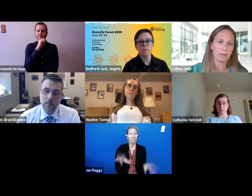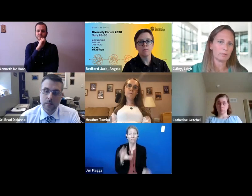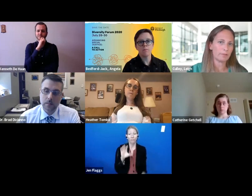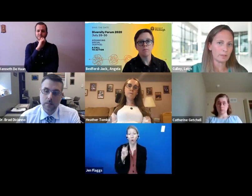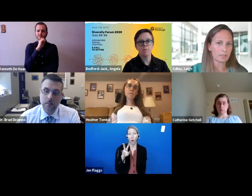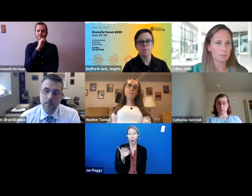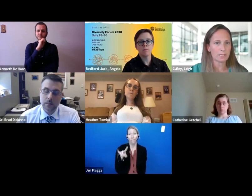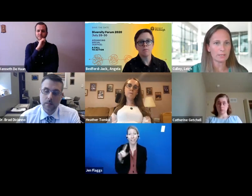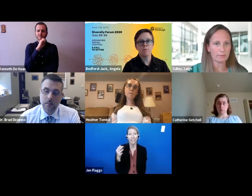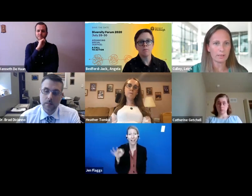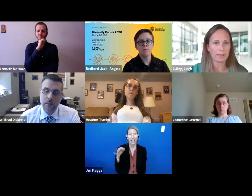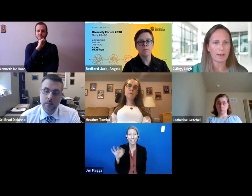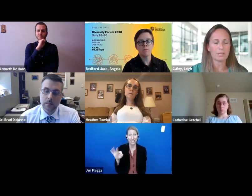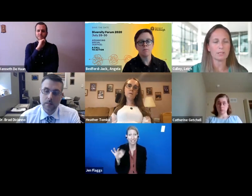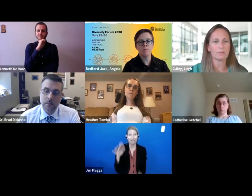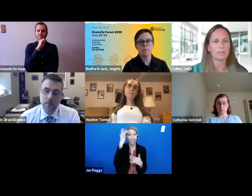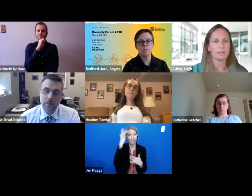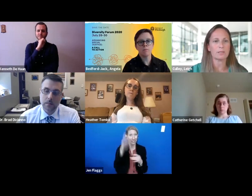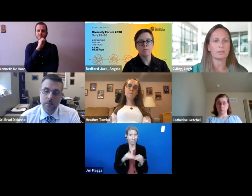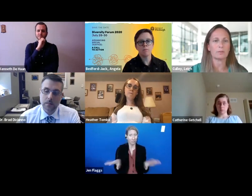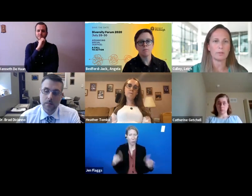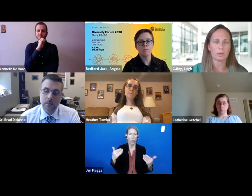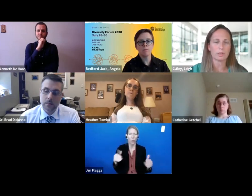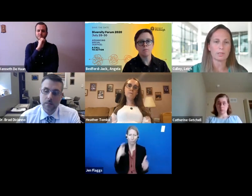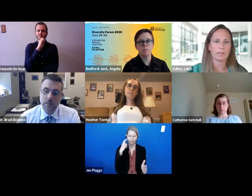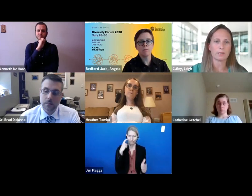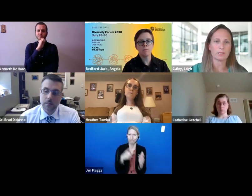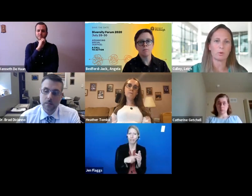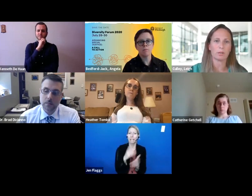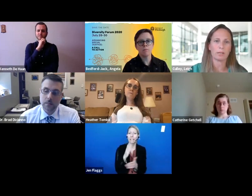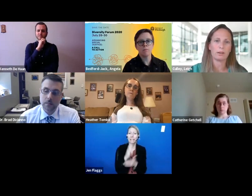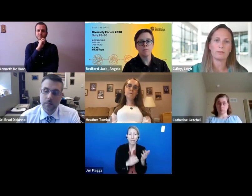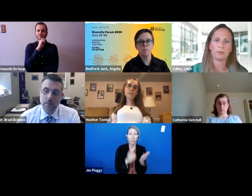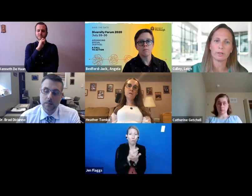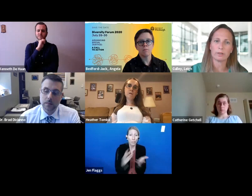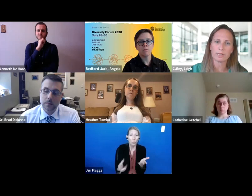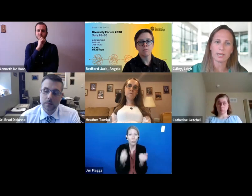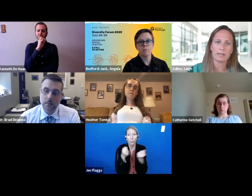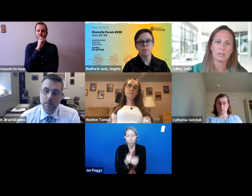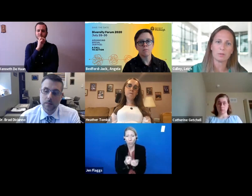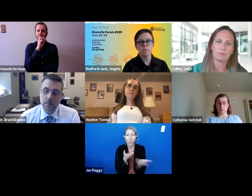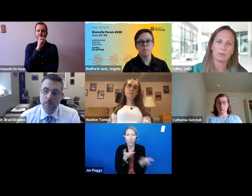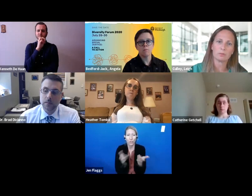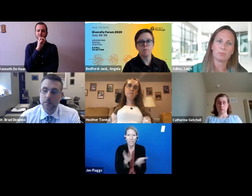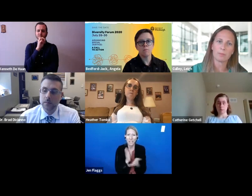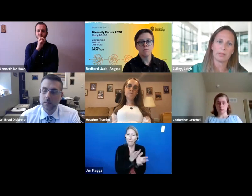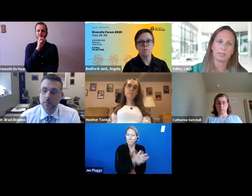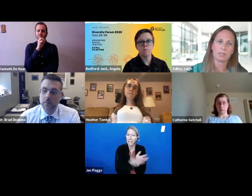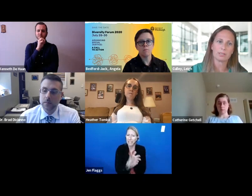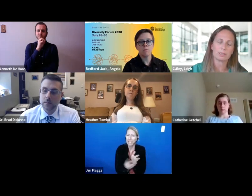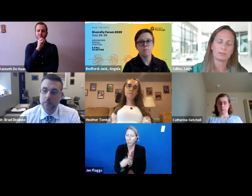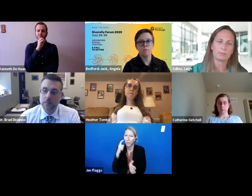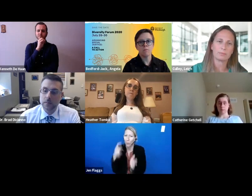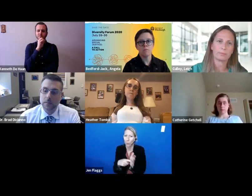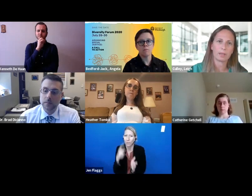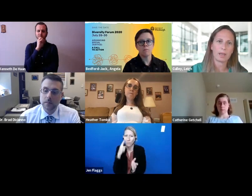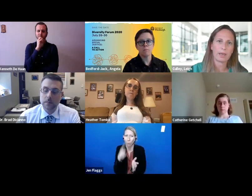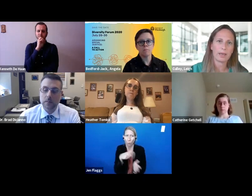however, revealed some significant gaps in services, resources, and support for one of society's most vulnerable